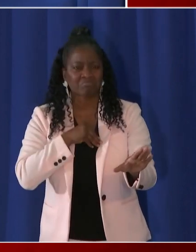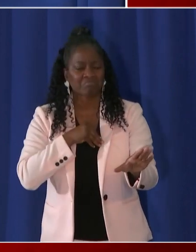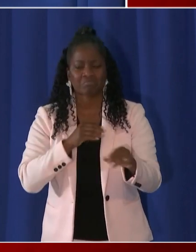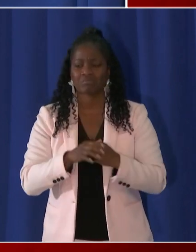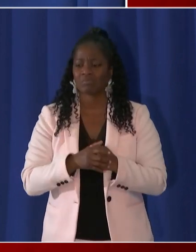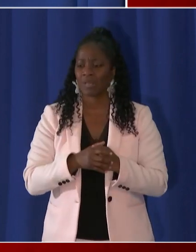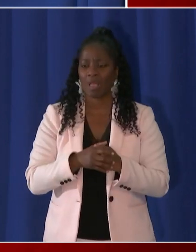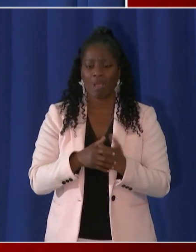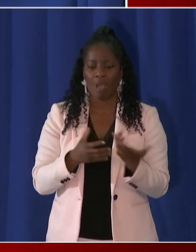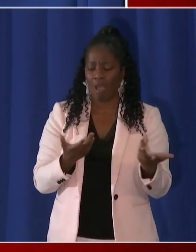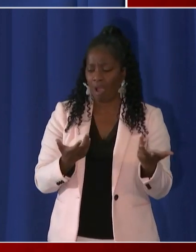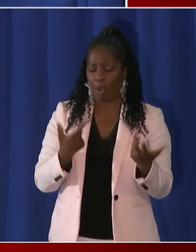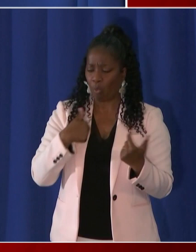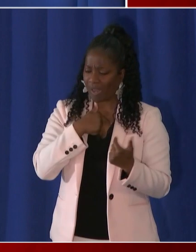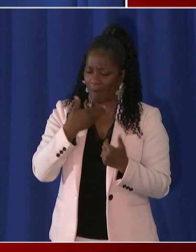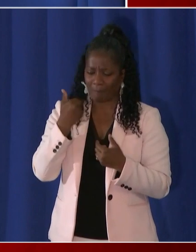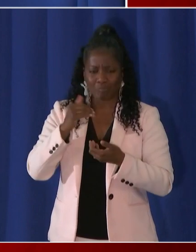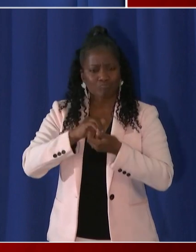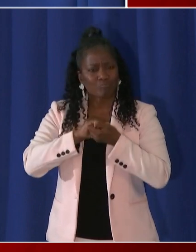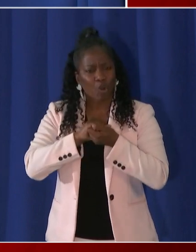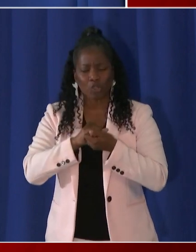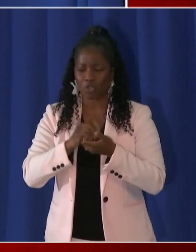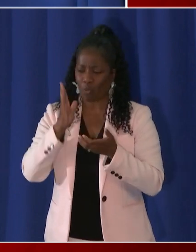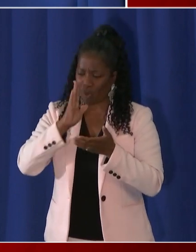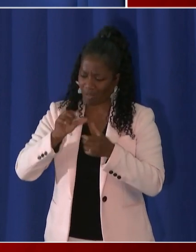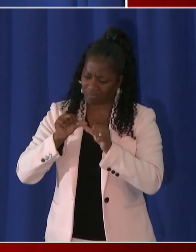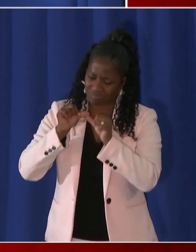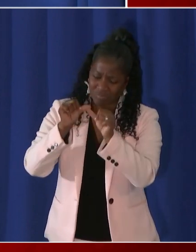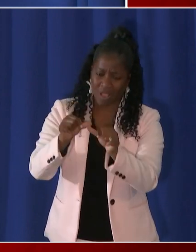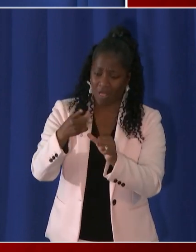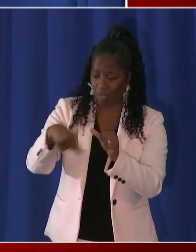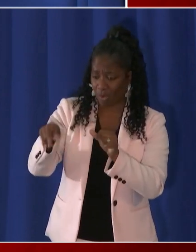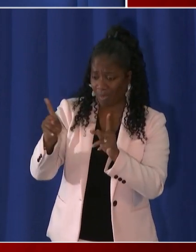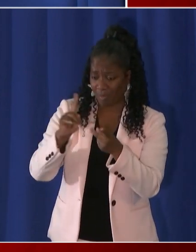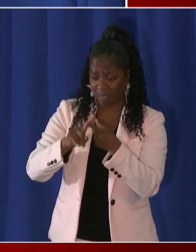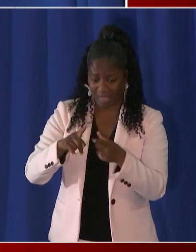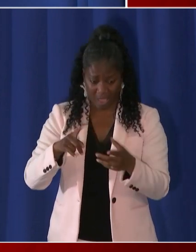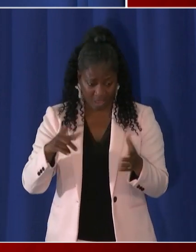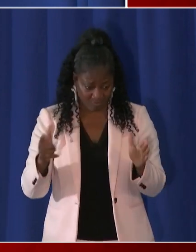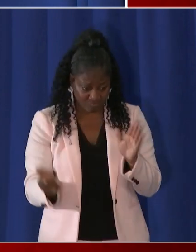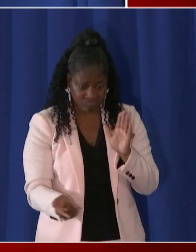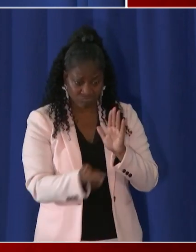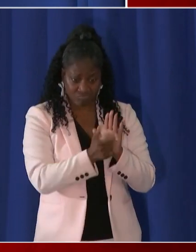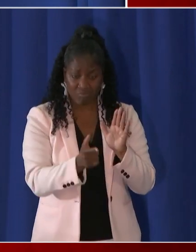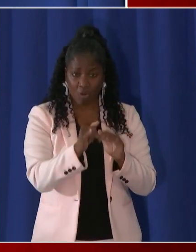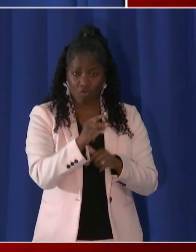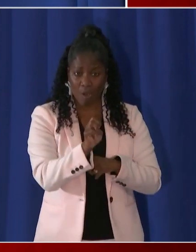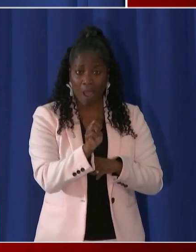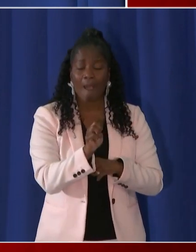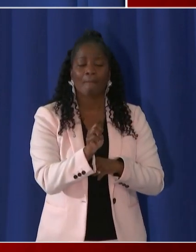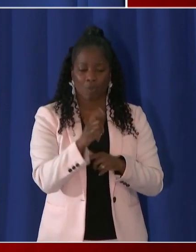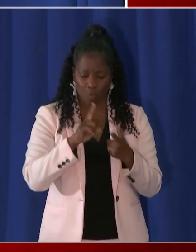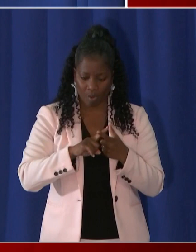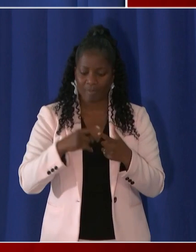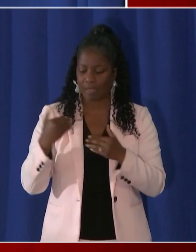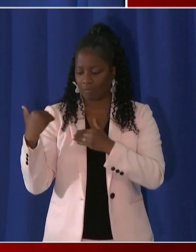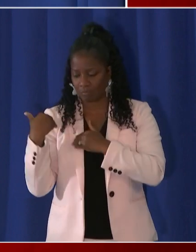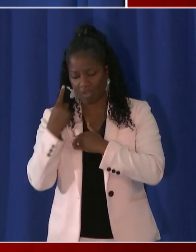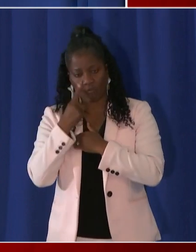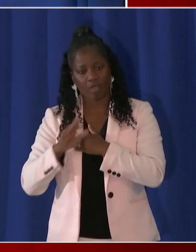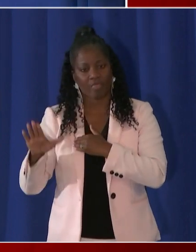to being no better partner and will ensure those that commit illegal firearm crimes are held accountable for their actions.